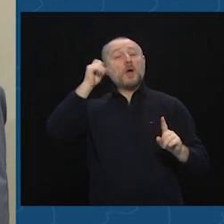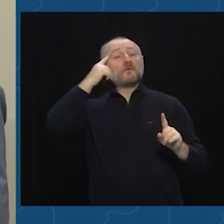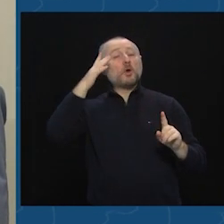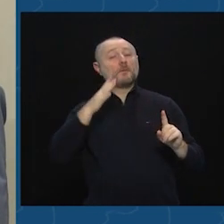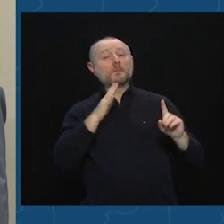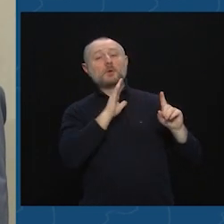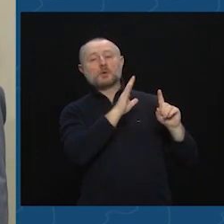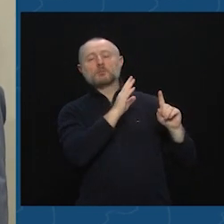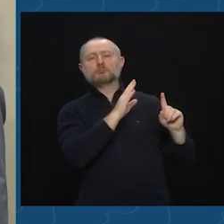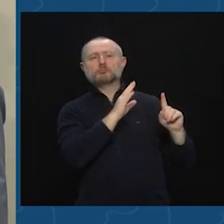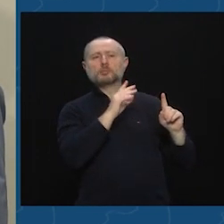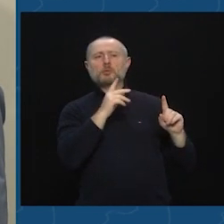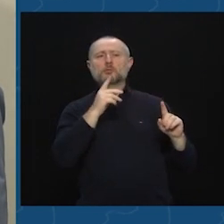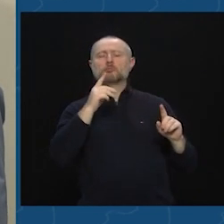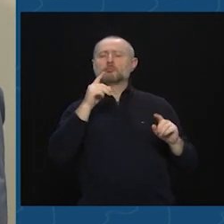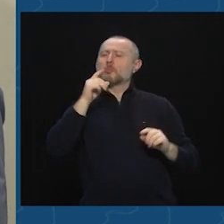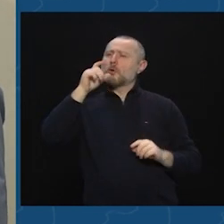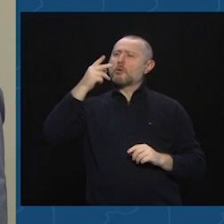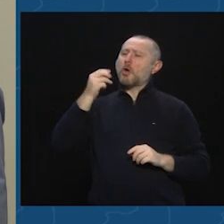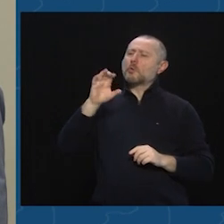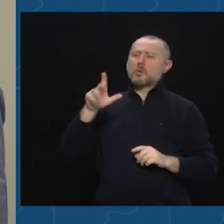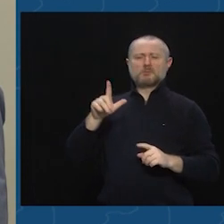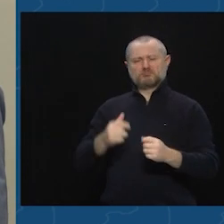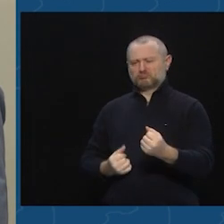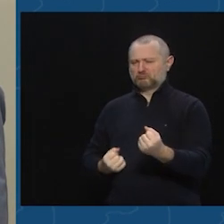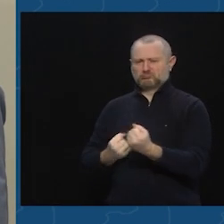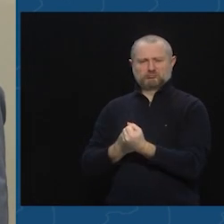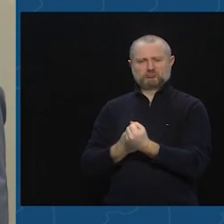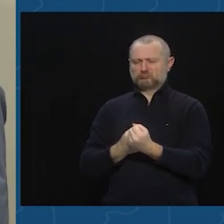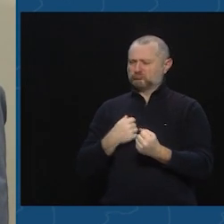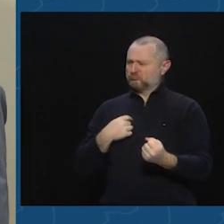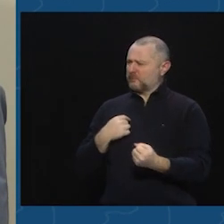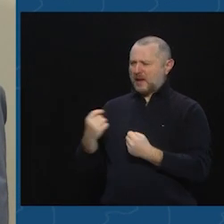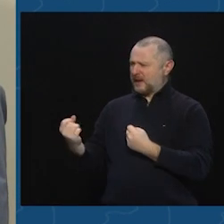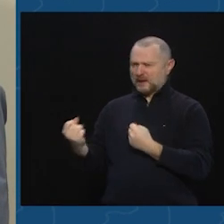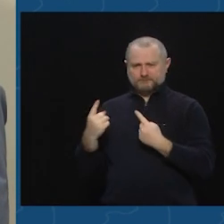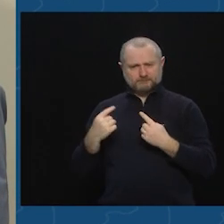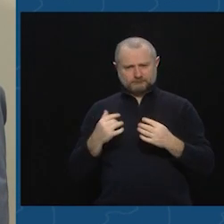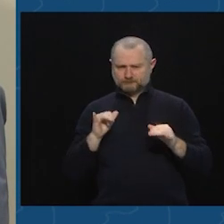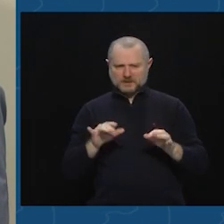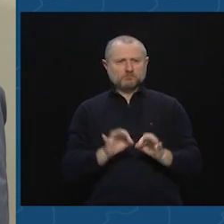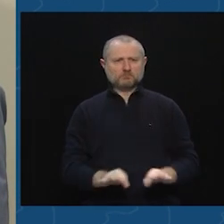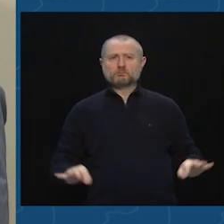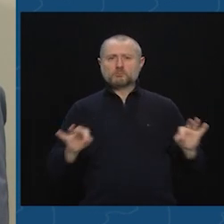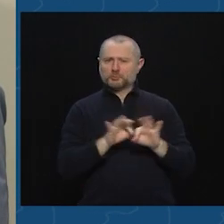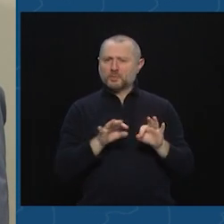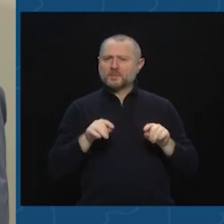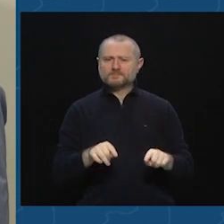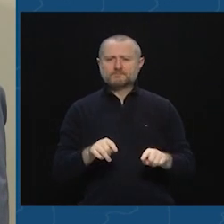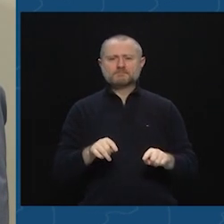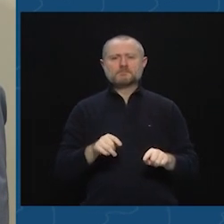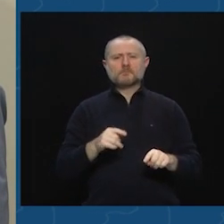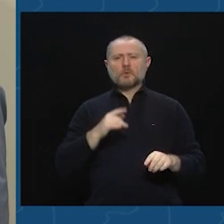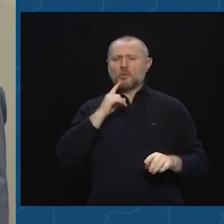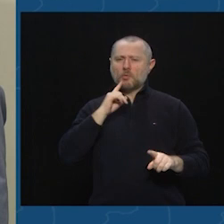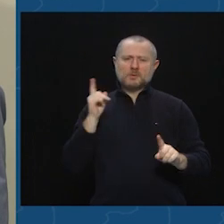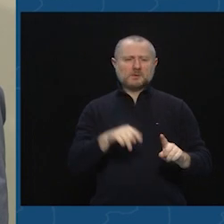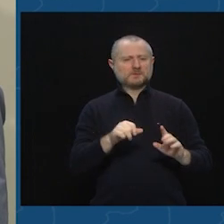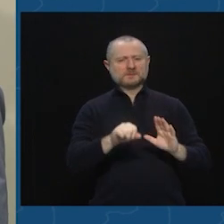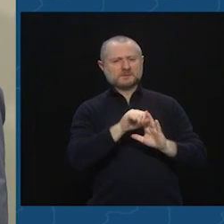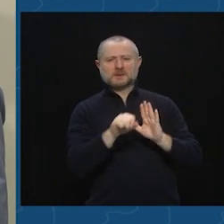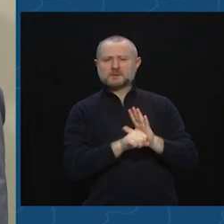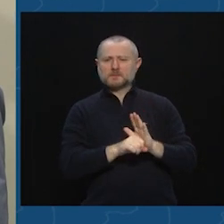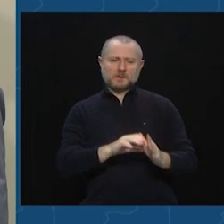of urgency and has made this a complete priority of the state police. It's my honor to personally thank